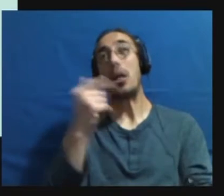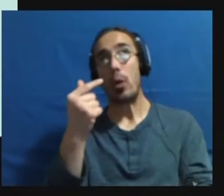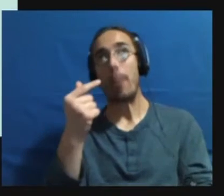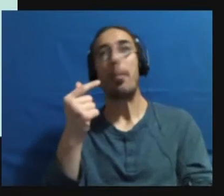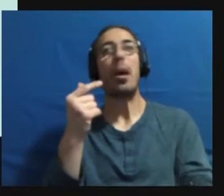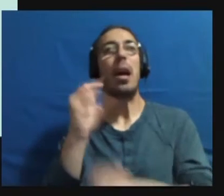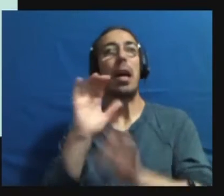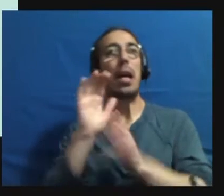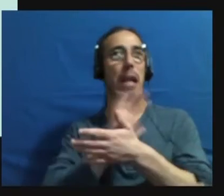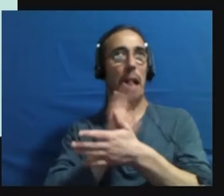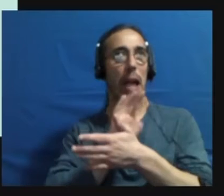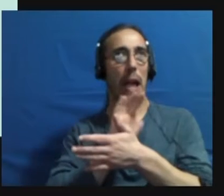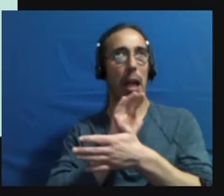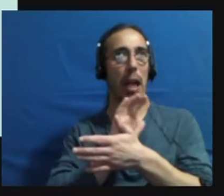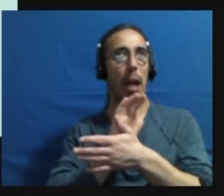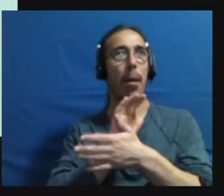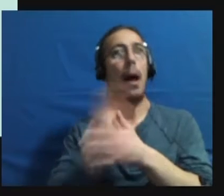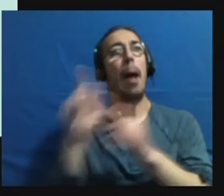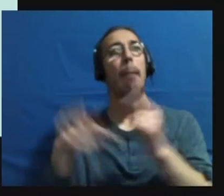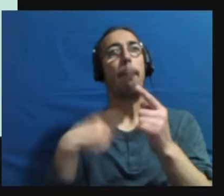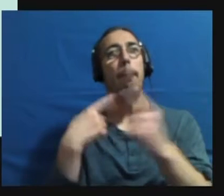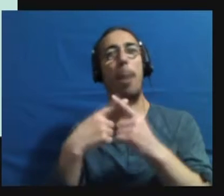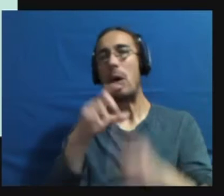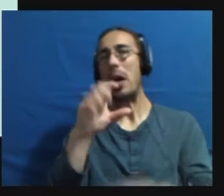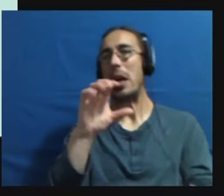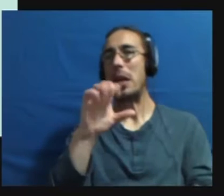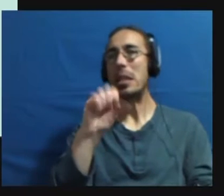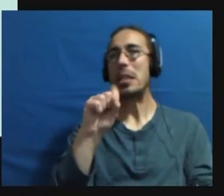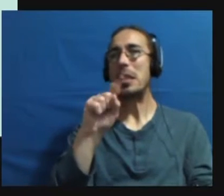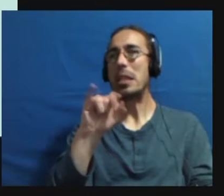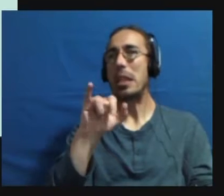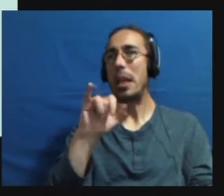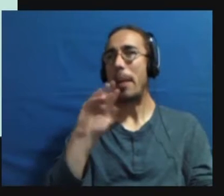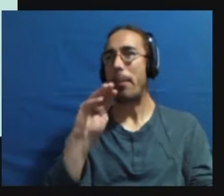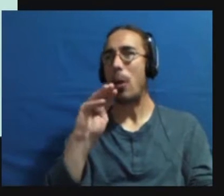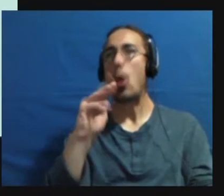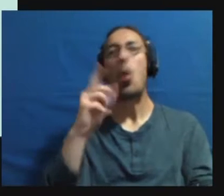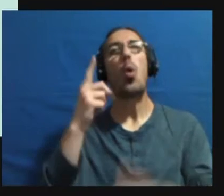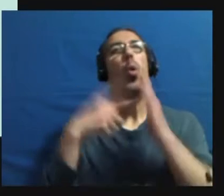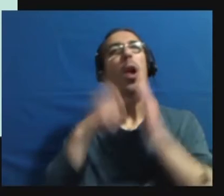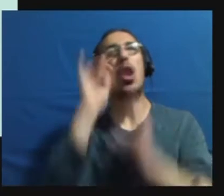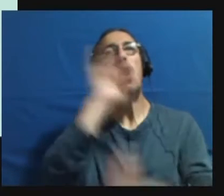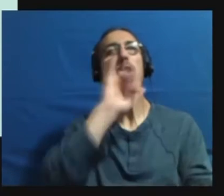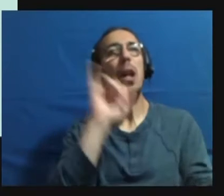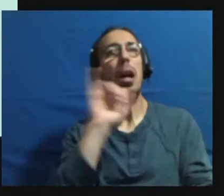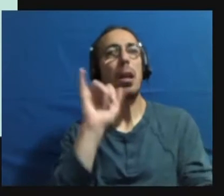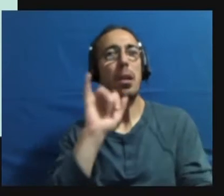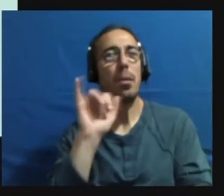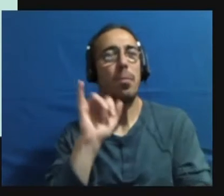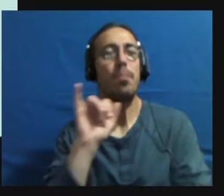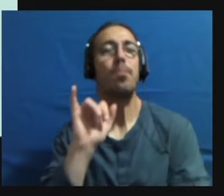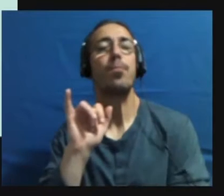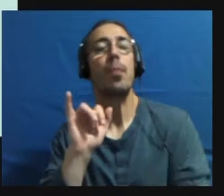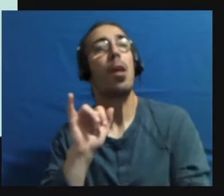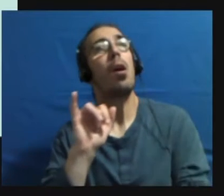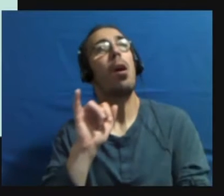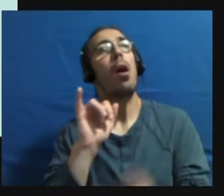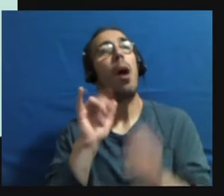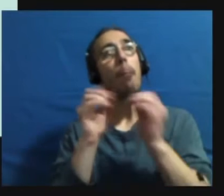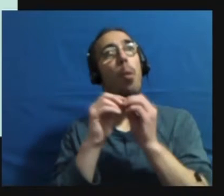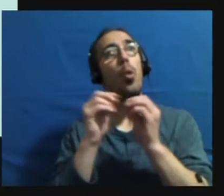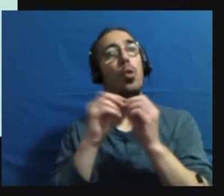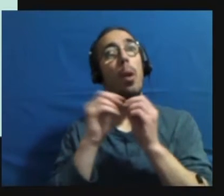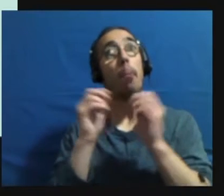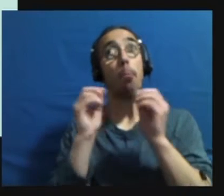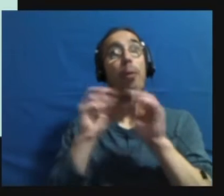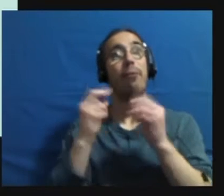about just stimming and what it might look like. And giving just more and more visual examples